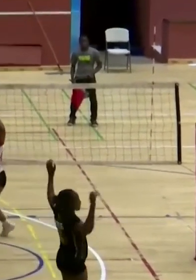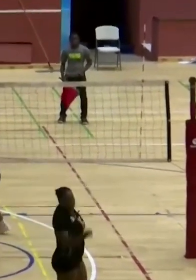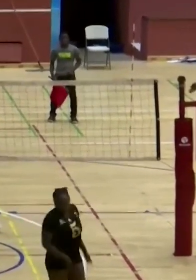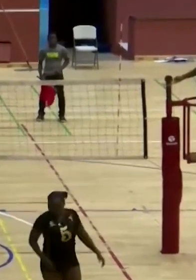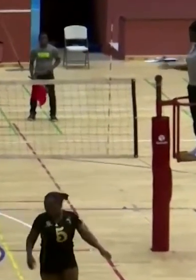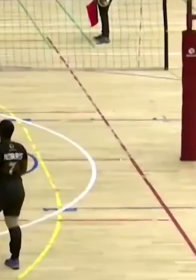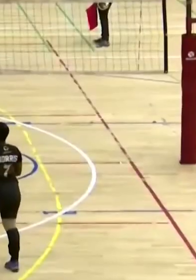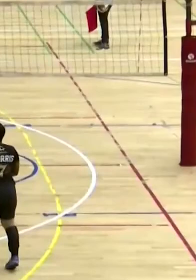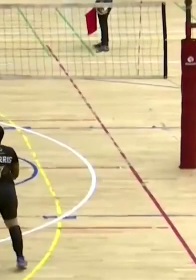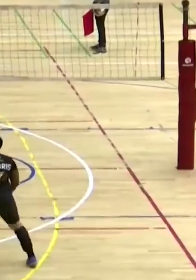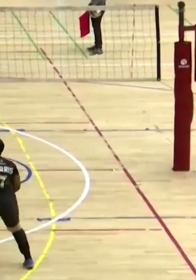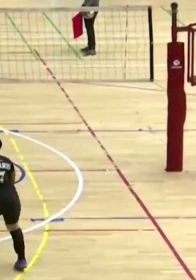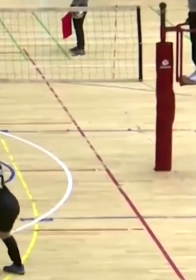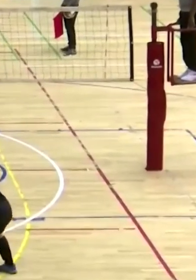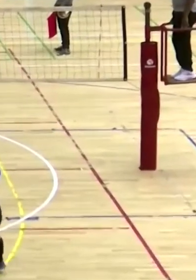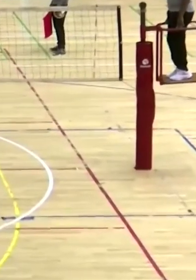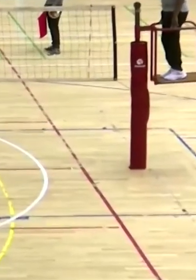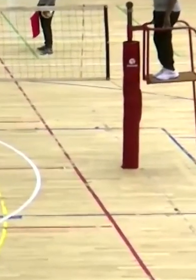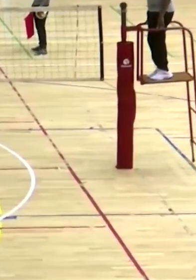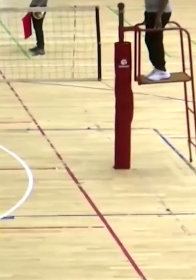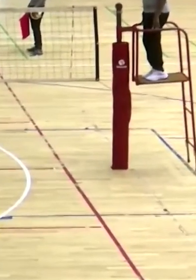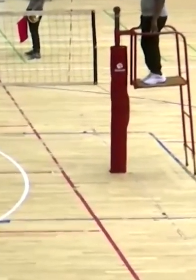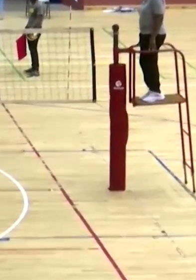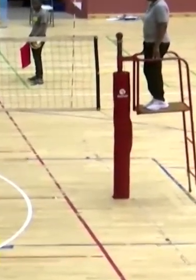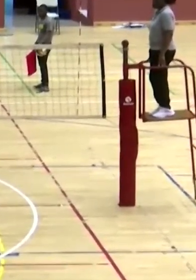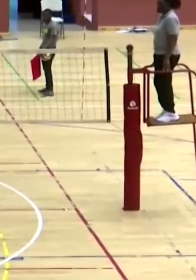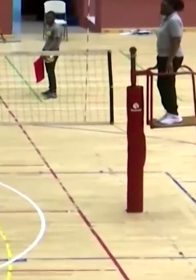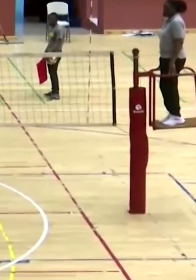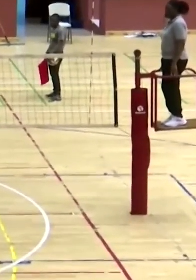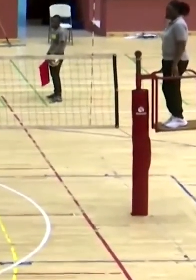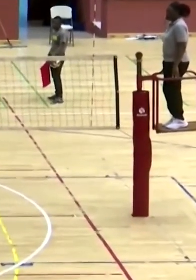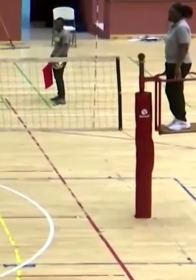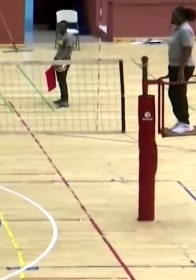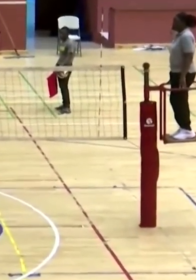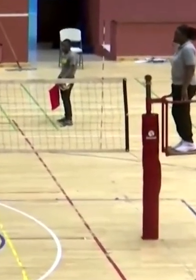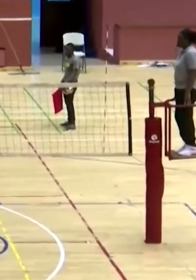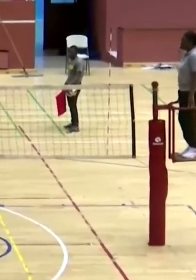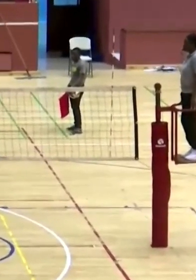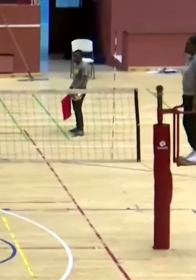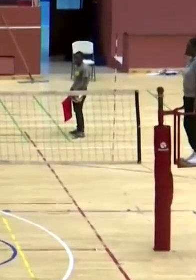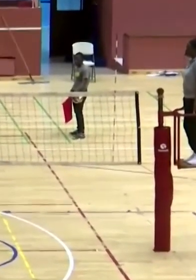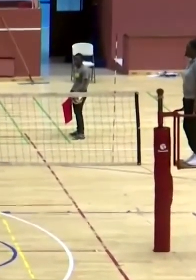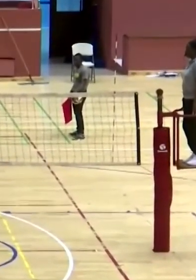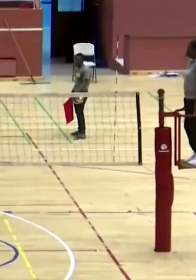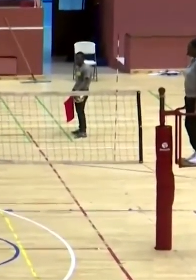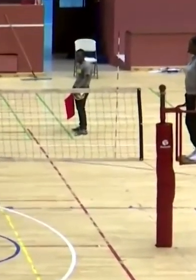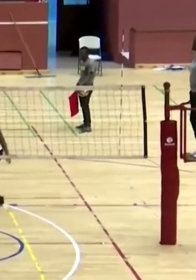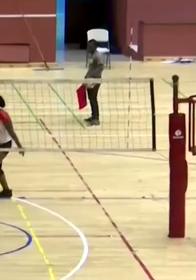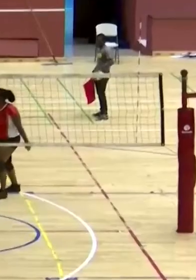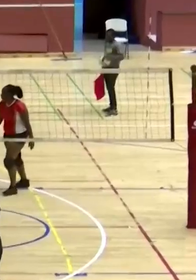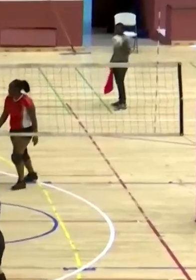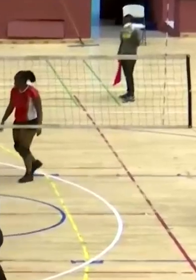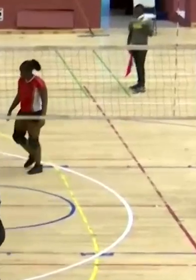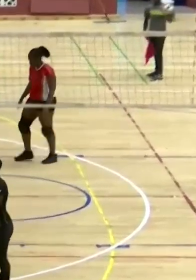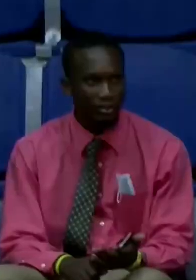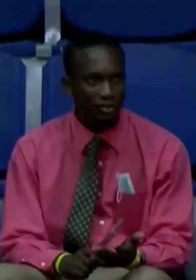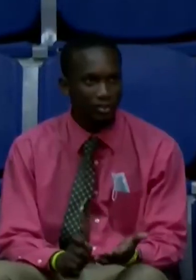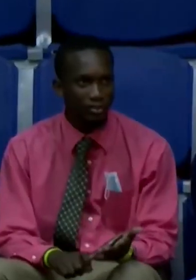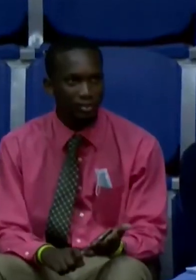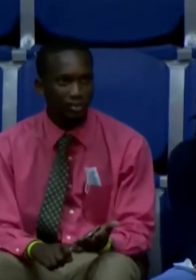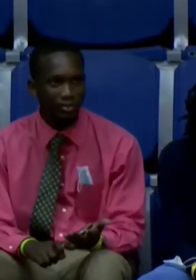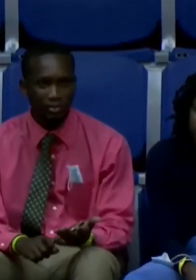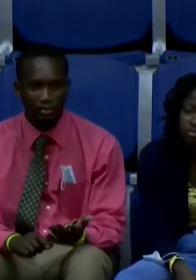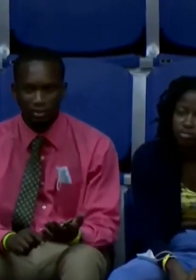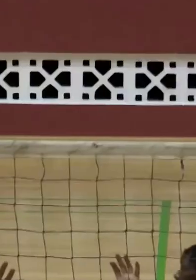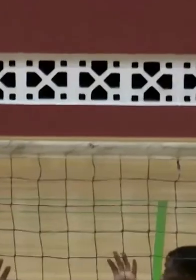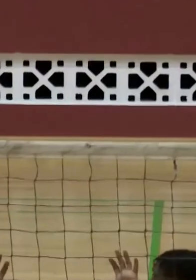to close out the matchup in 3 straight then. 25-20, 25-14, 25-16. Men's second